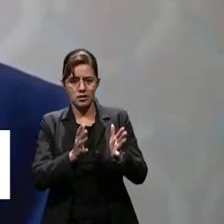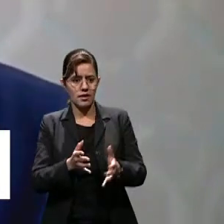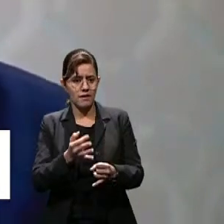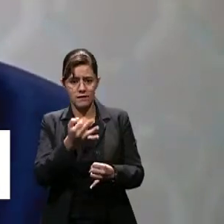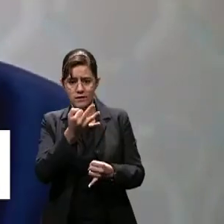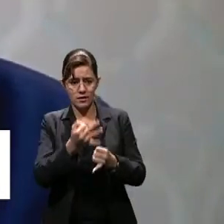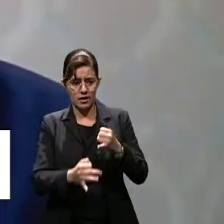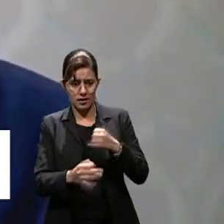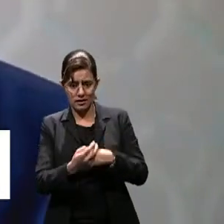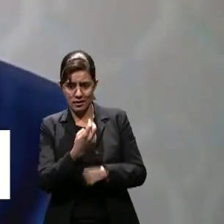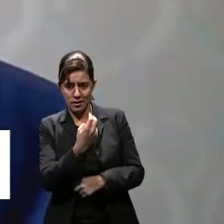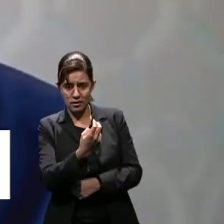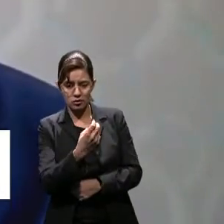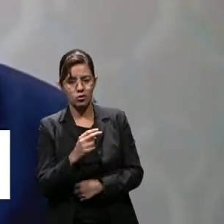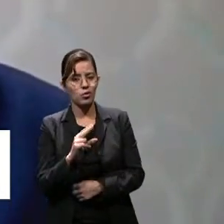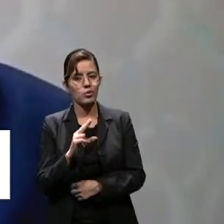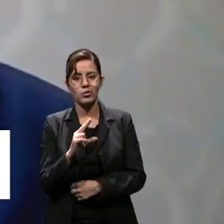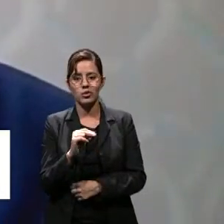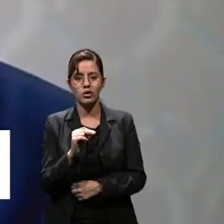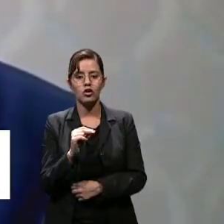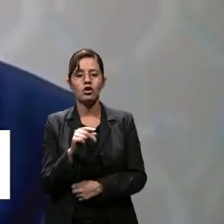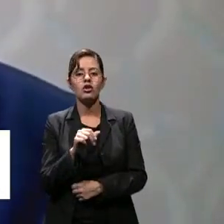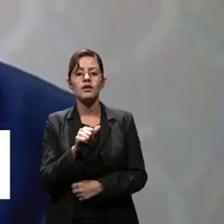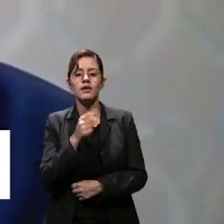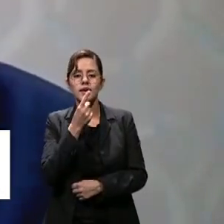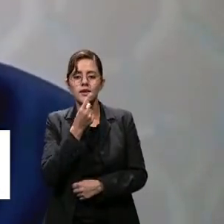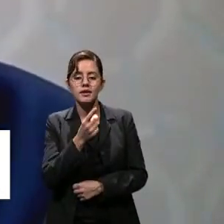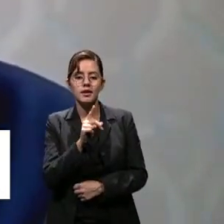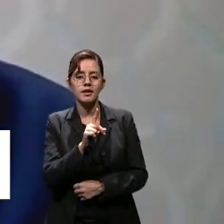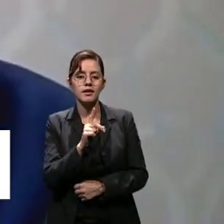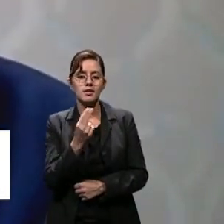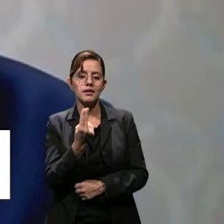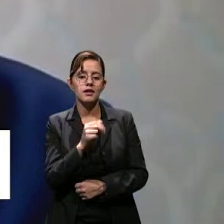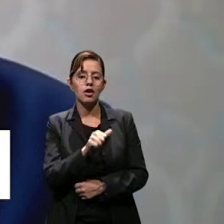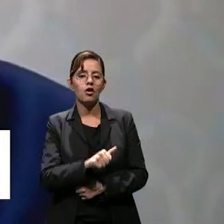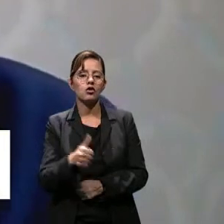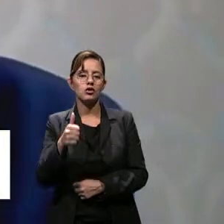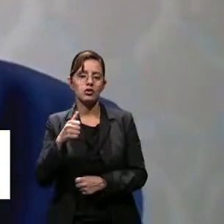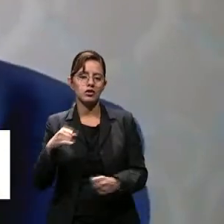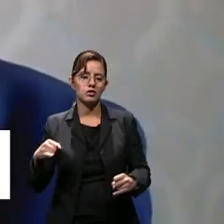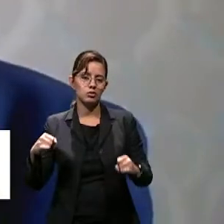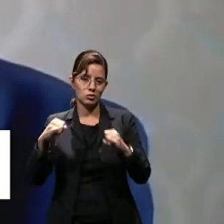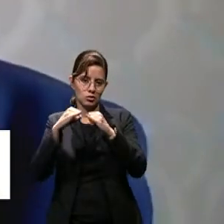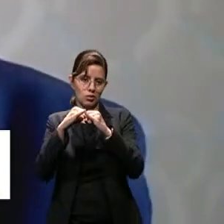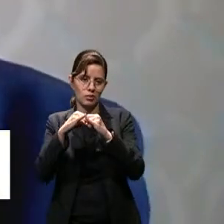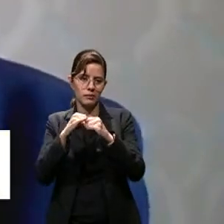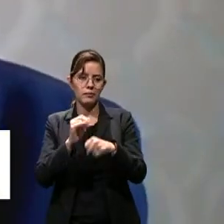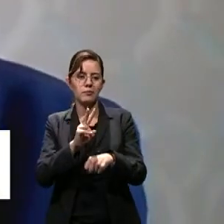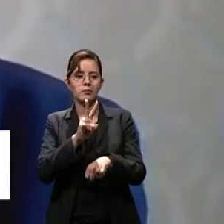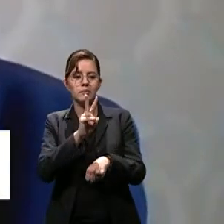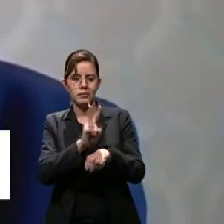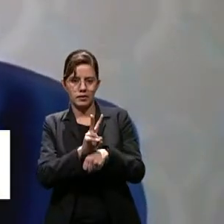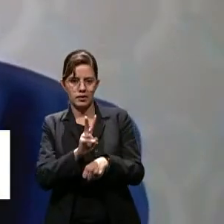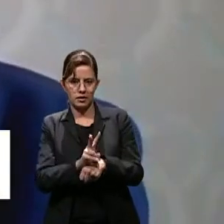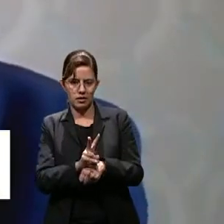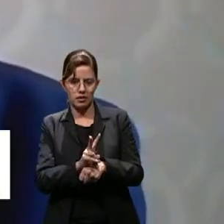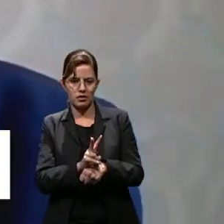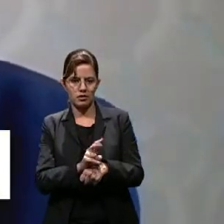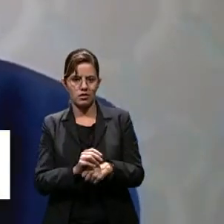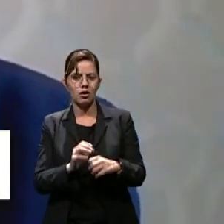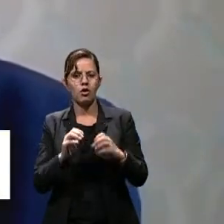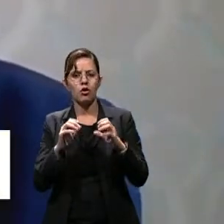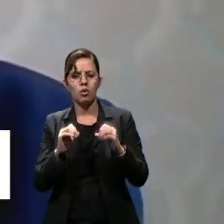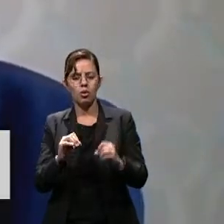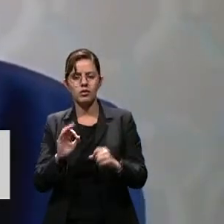cannot be the last recourse, and that it's necessary to have